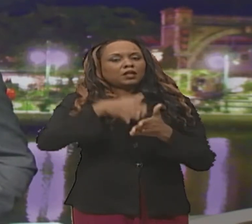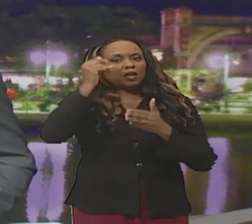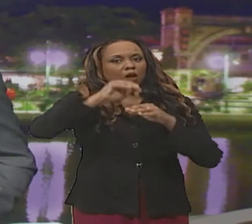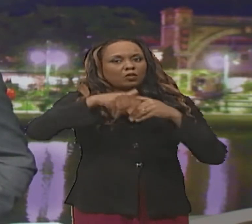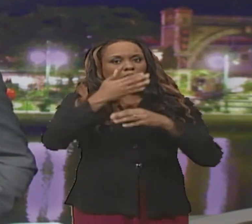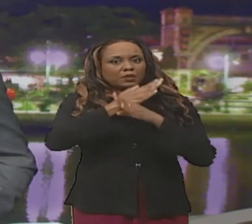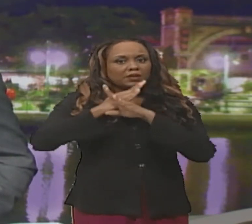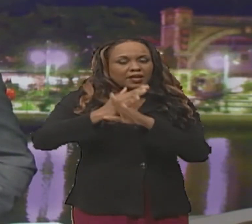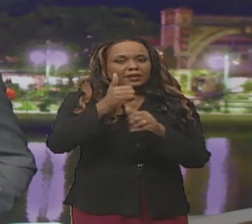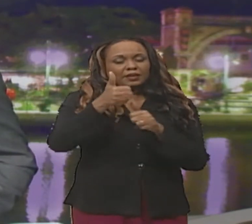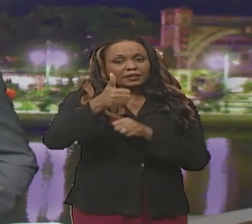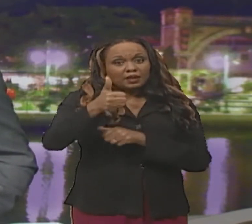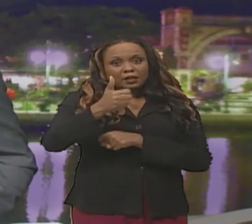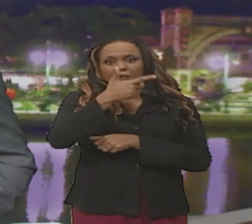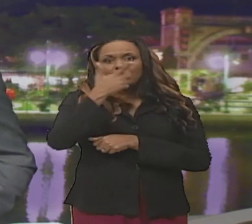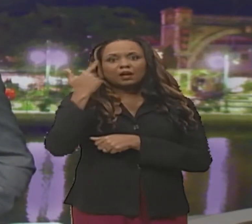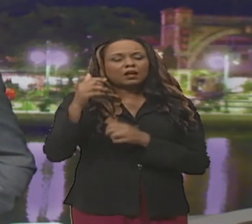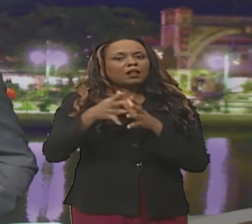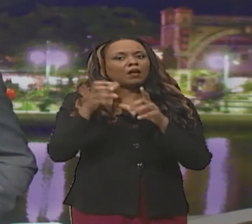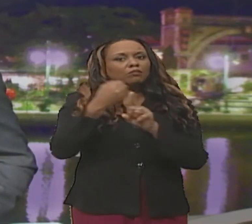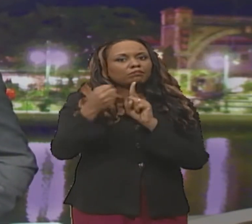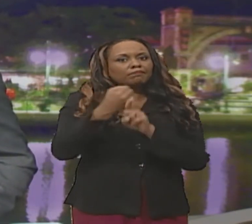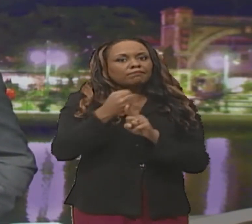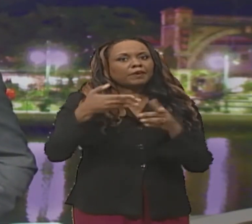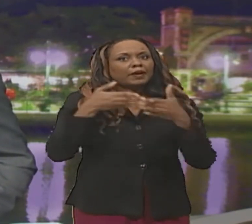domestic violence incidents against women.